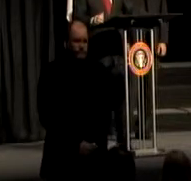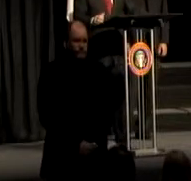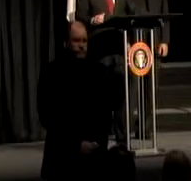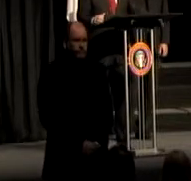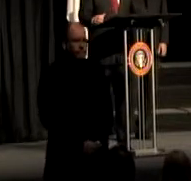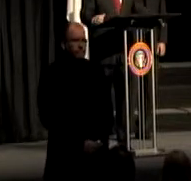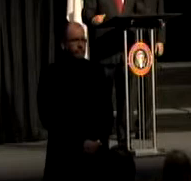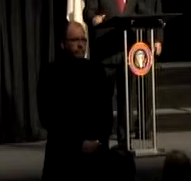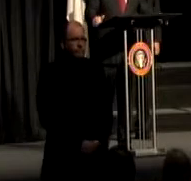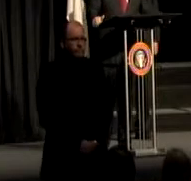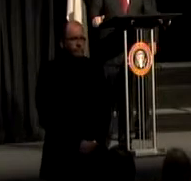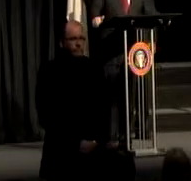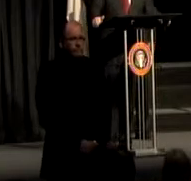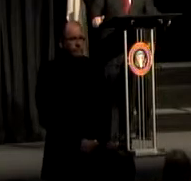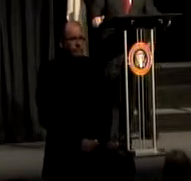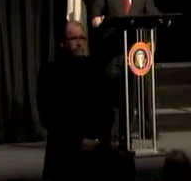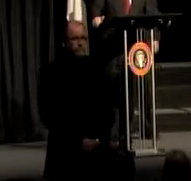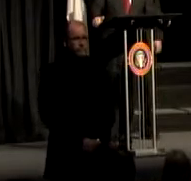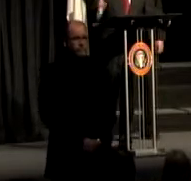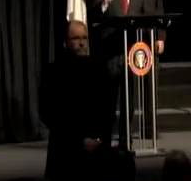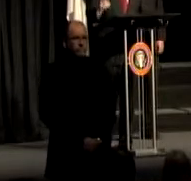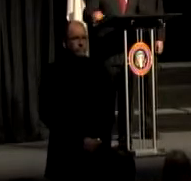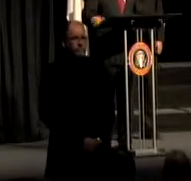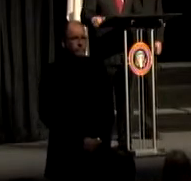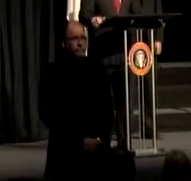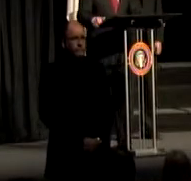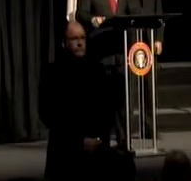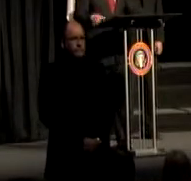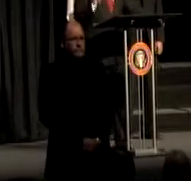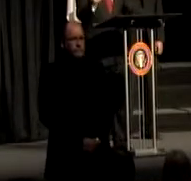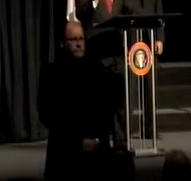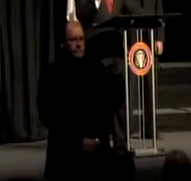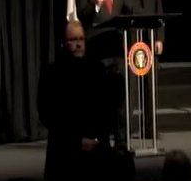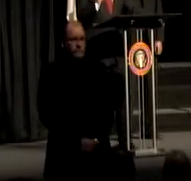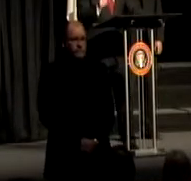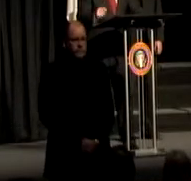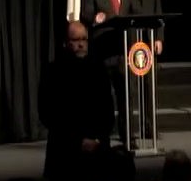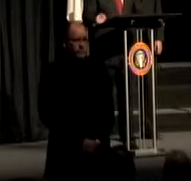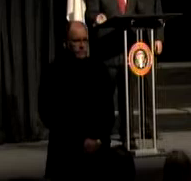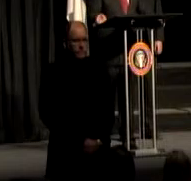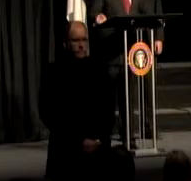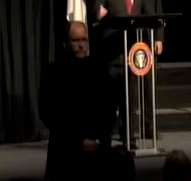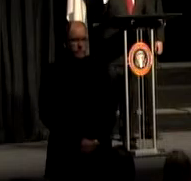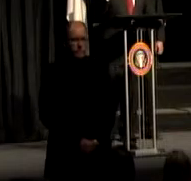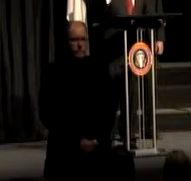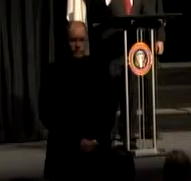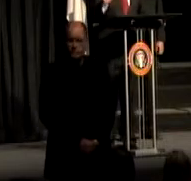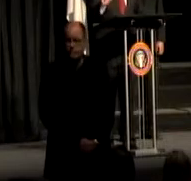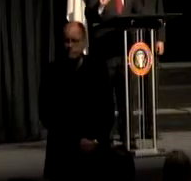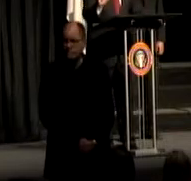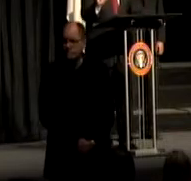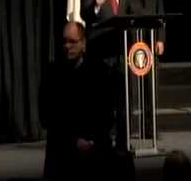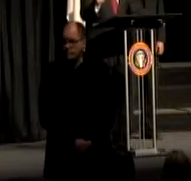us a comforter the Holy Spirit the Holy Spirit lives within each and every one of us what